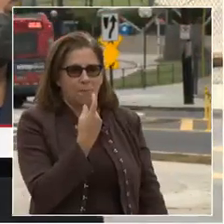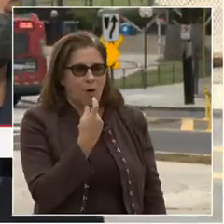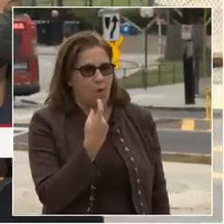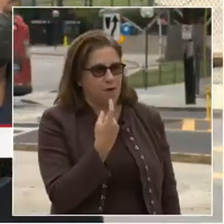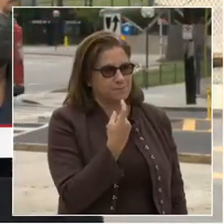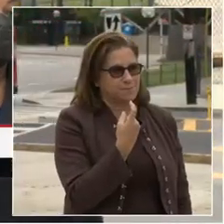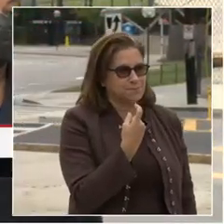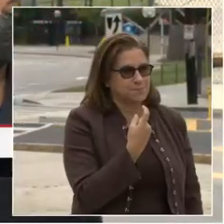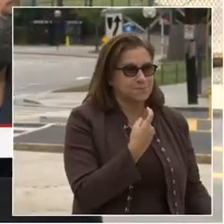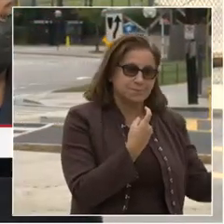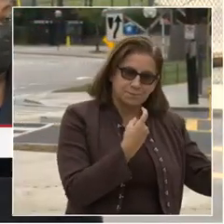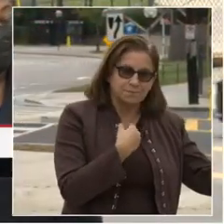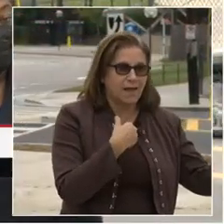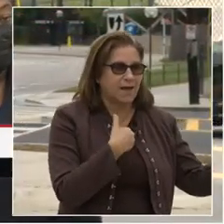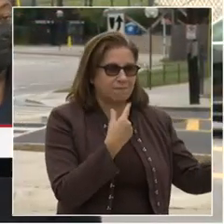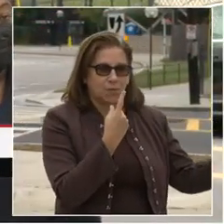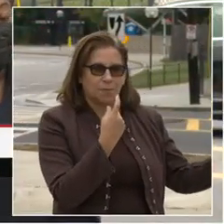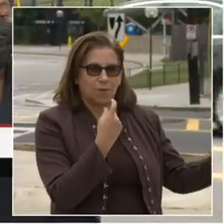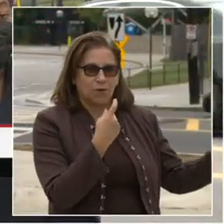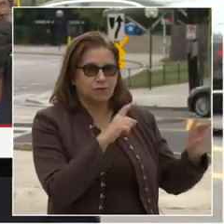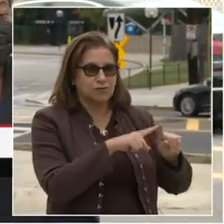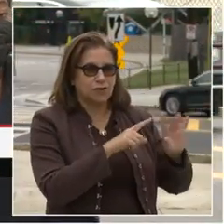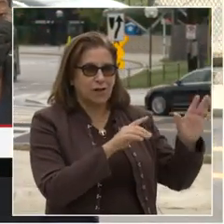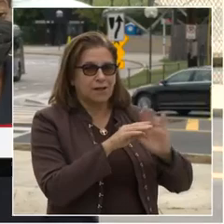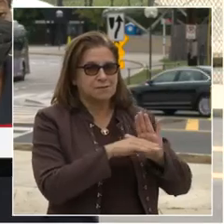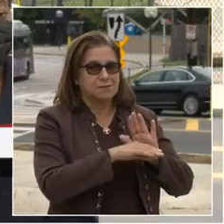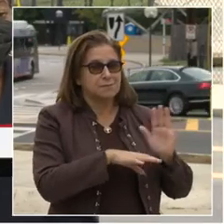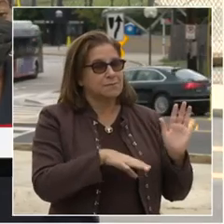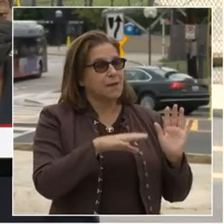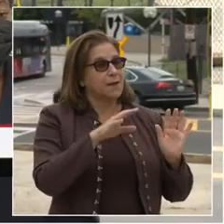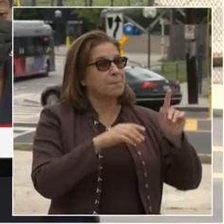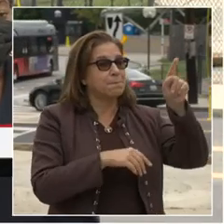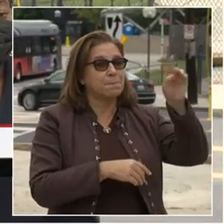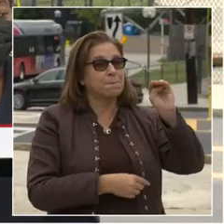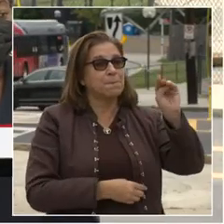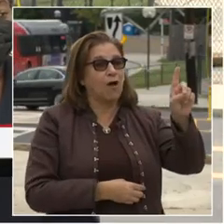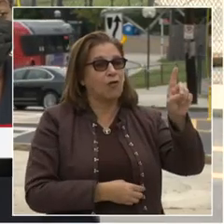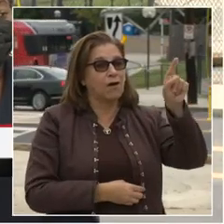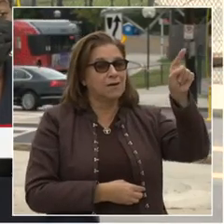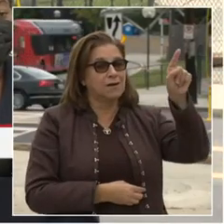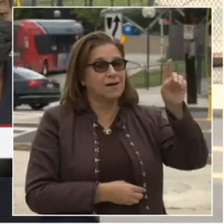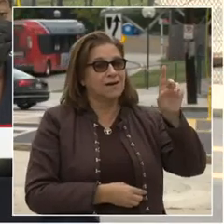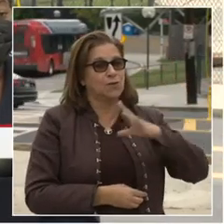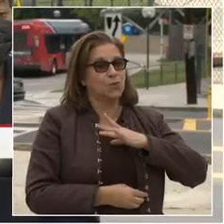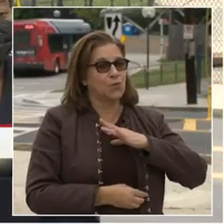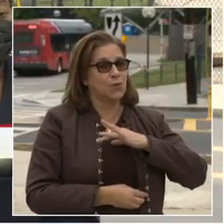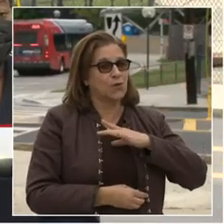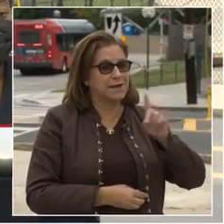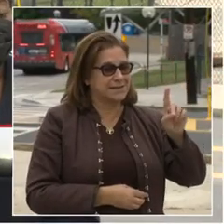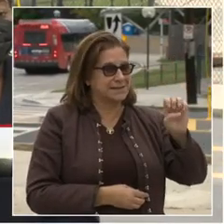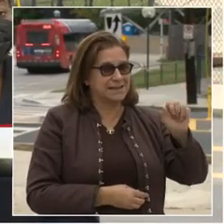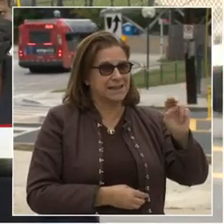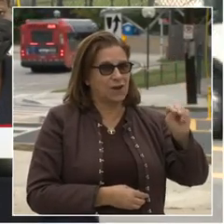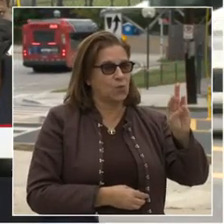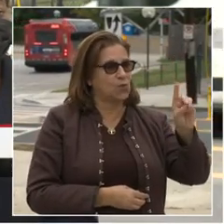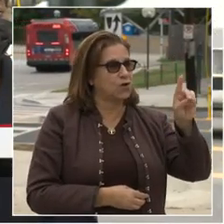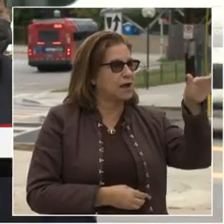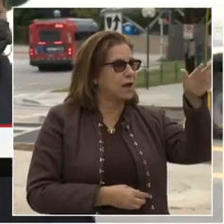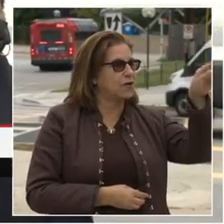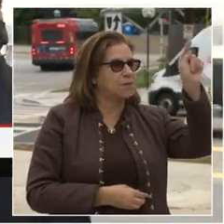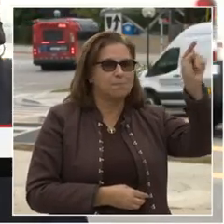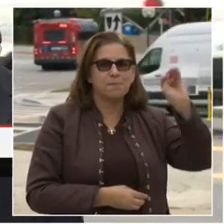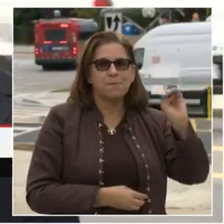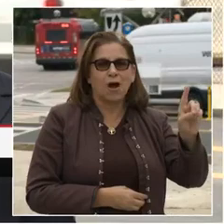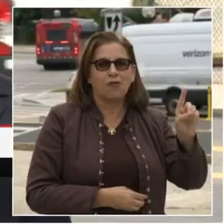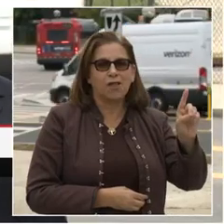The Maryland, schools? the state of Okay, Maryland. Deanwood has experienced a lot of police chases from neighboring police departments. Yeah. Prince